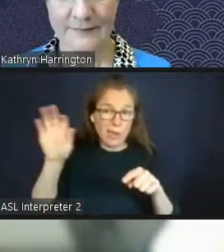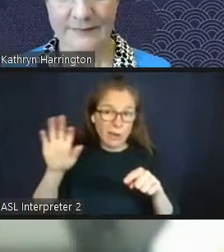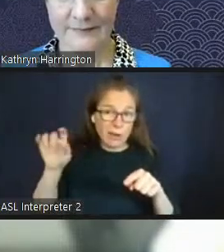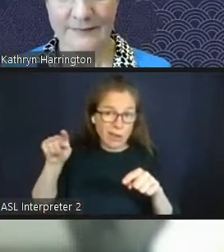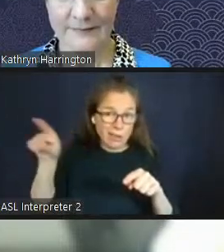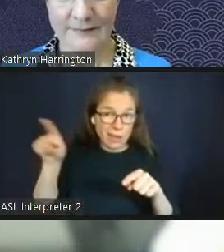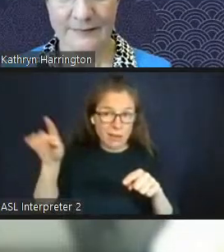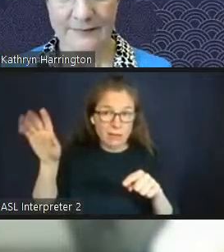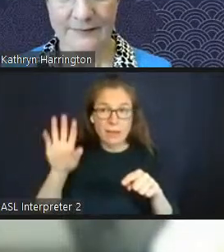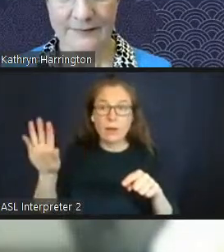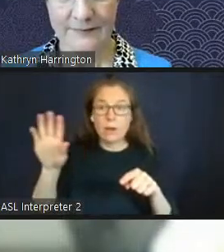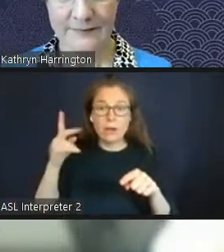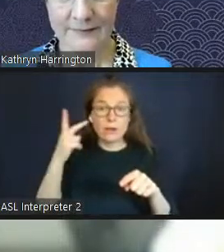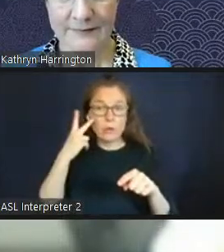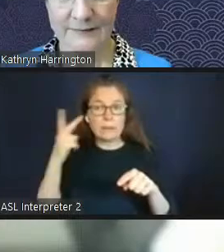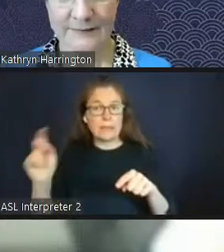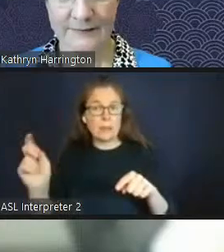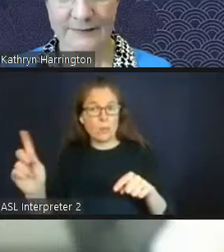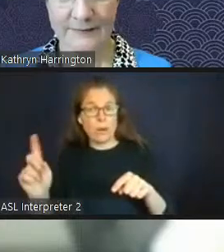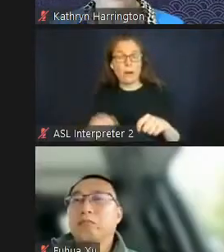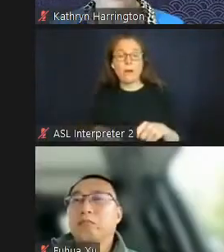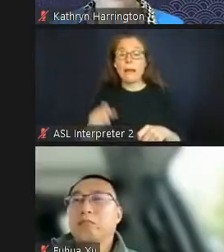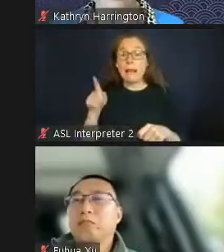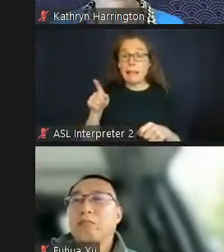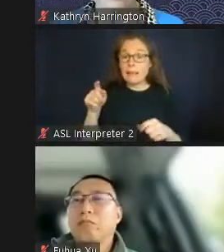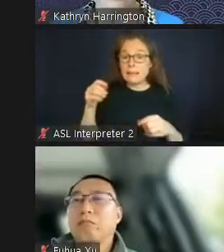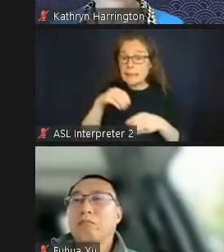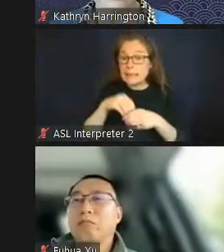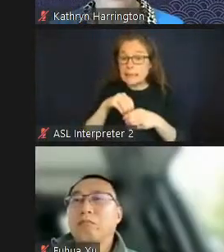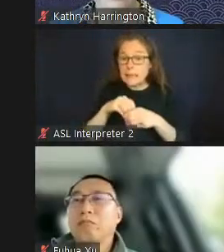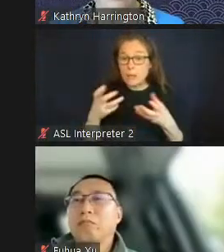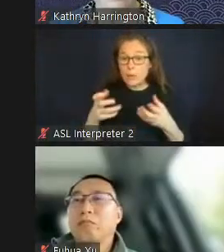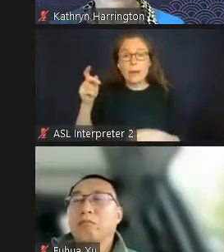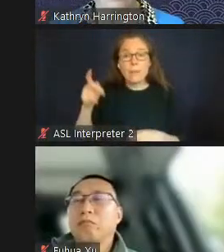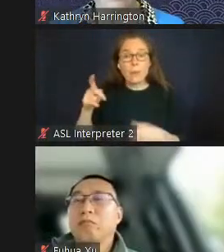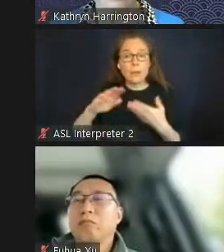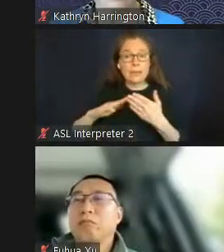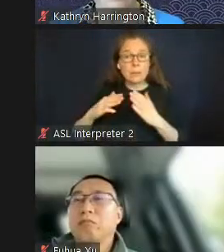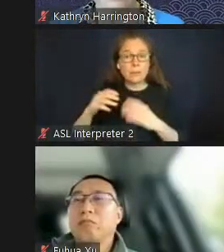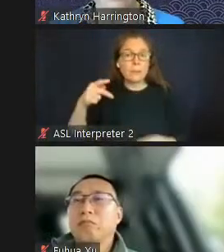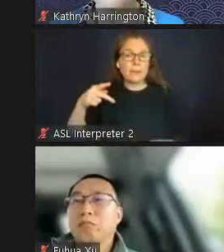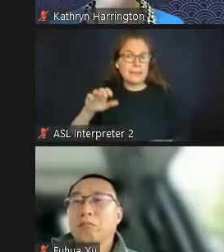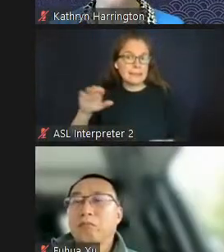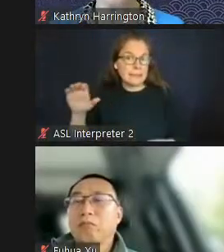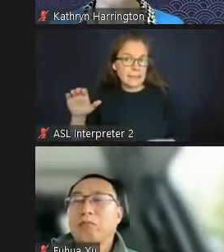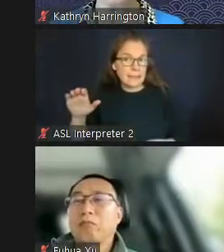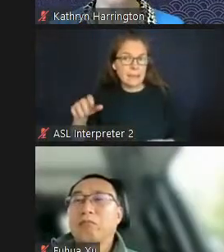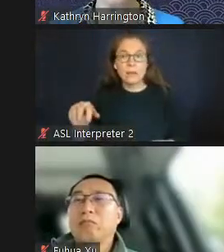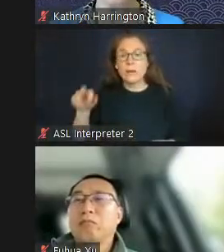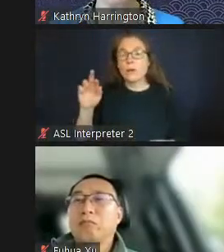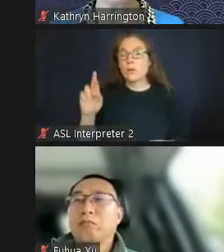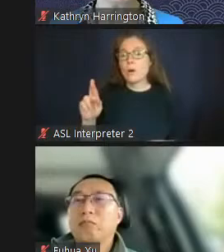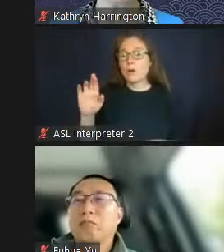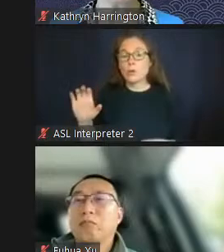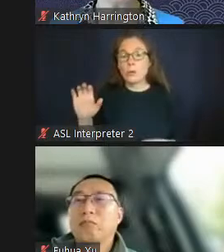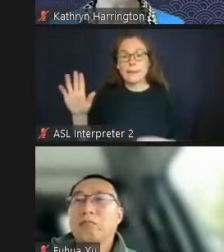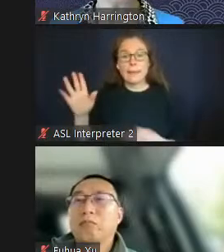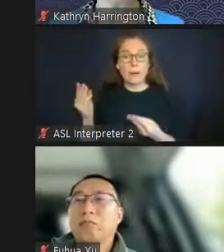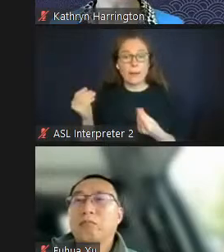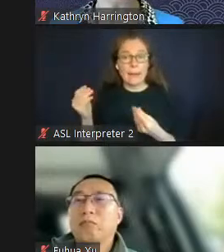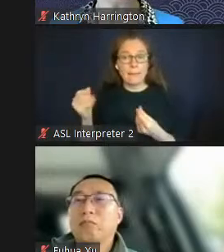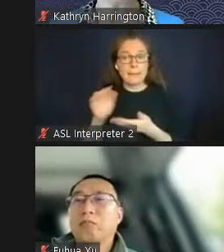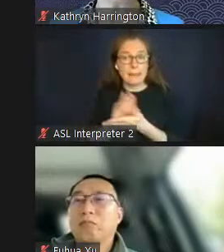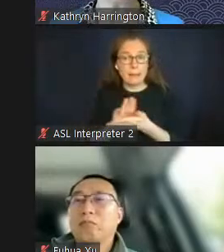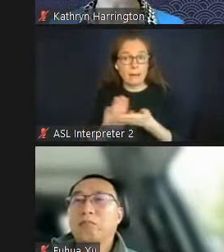that the district includes the Portland Community College Rock Creek campus, but does